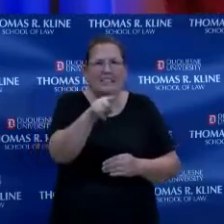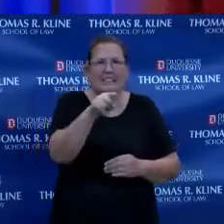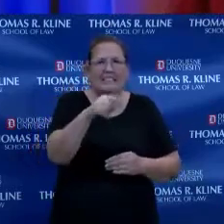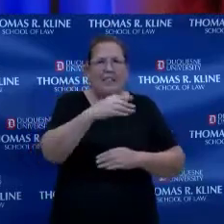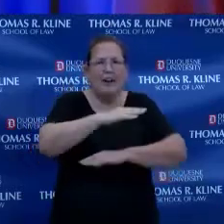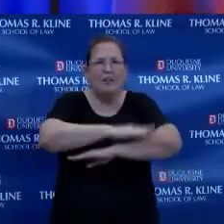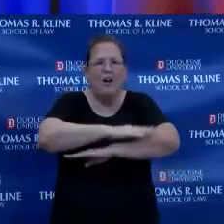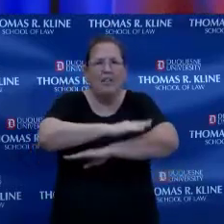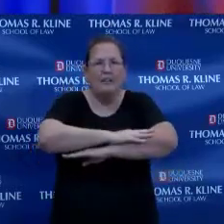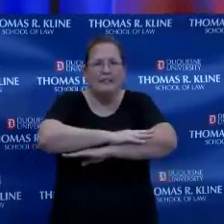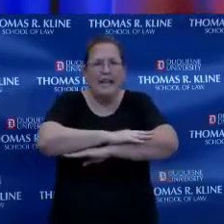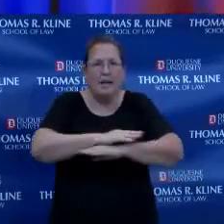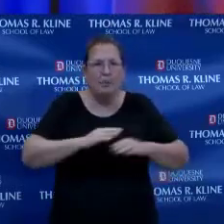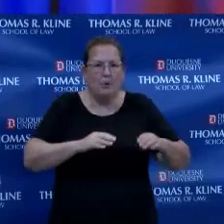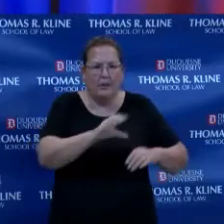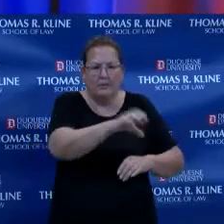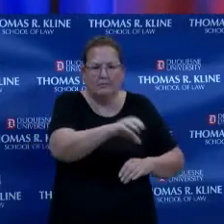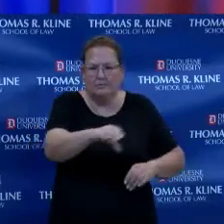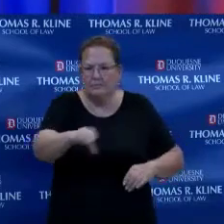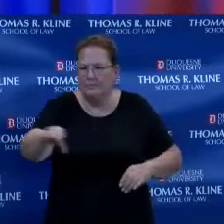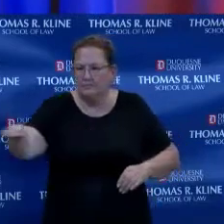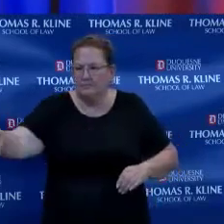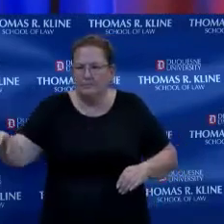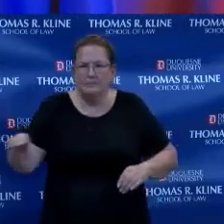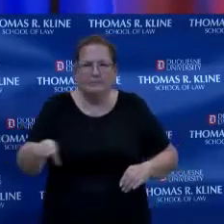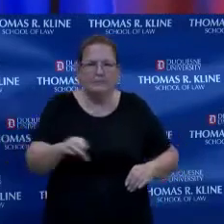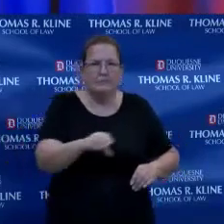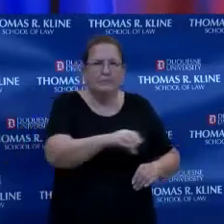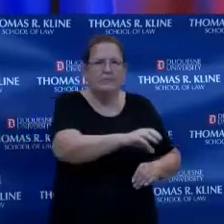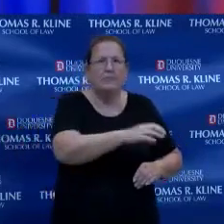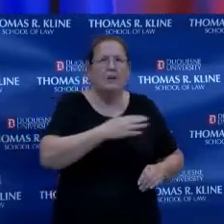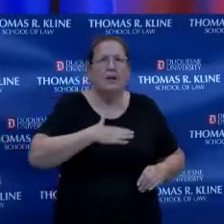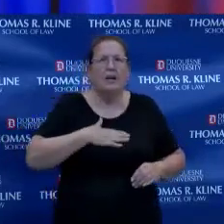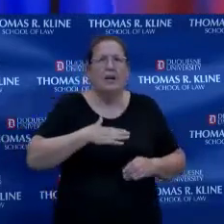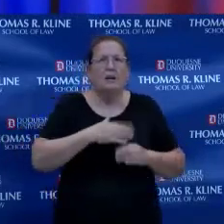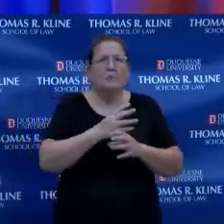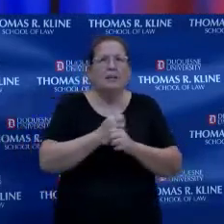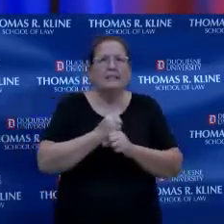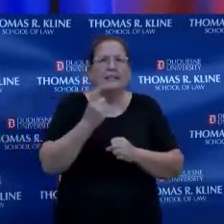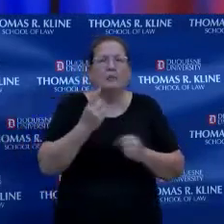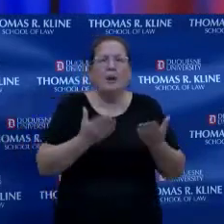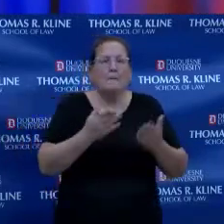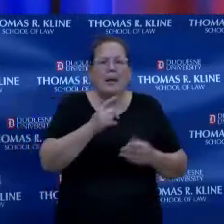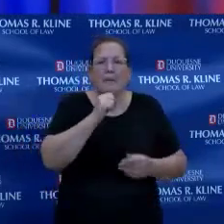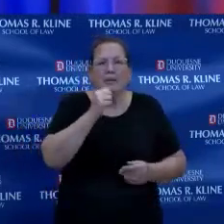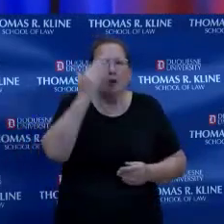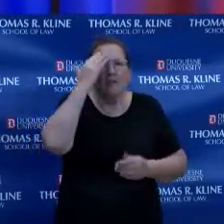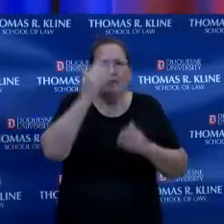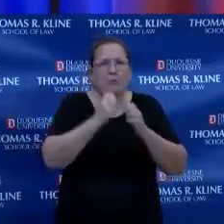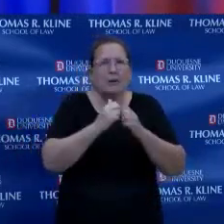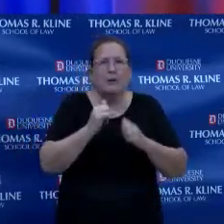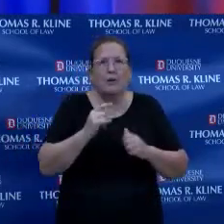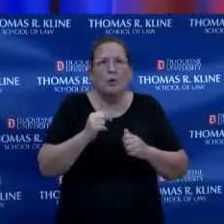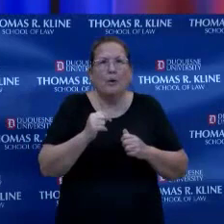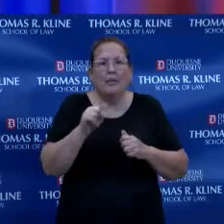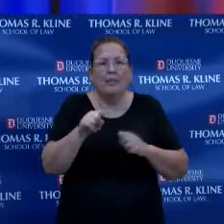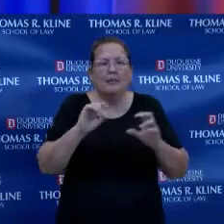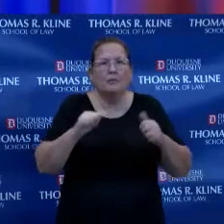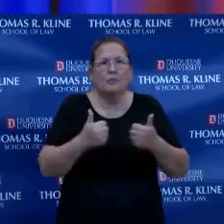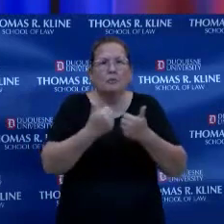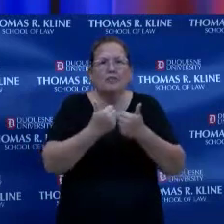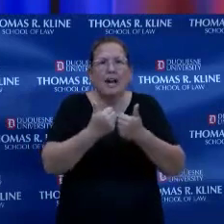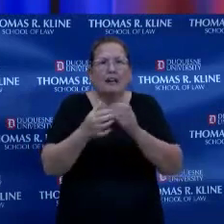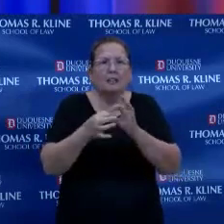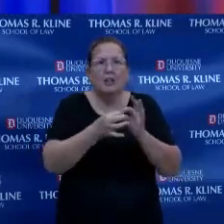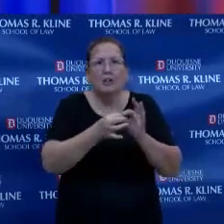you get your degrees and walk off stage, you'll each receive one of these. And in case you aren't familiar with it, challenge coins represent